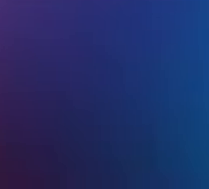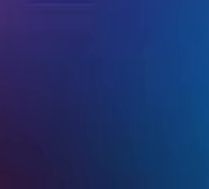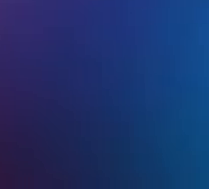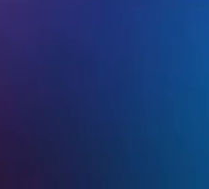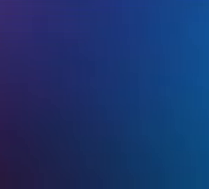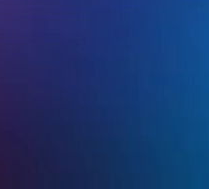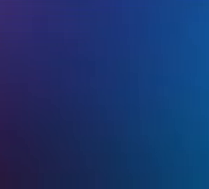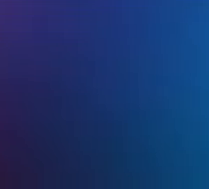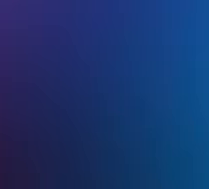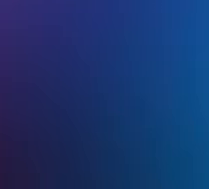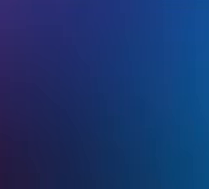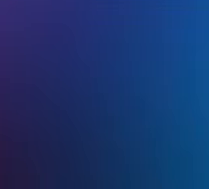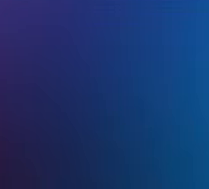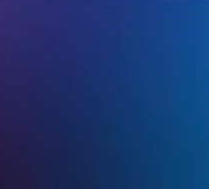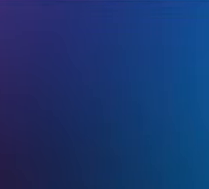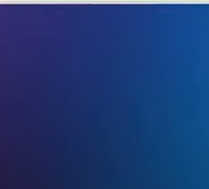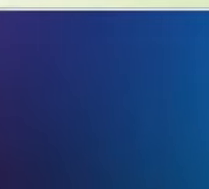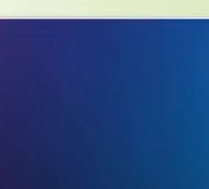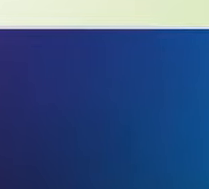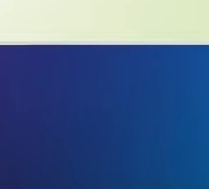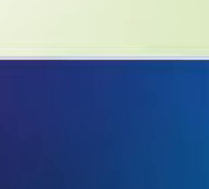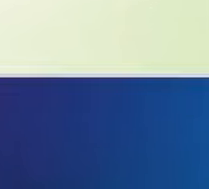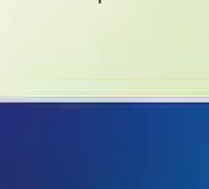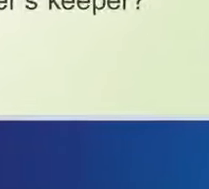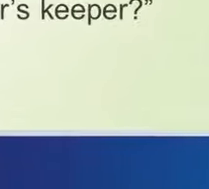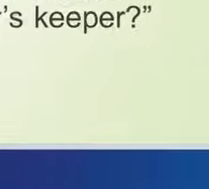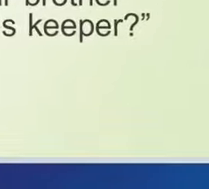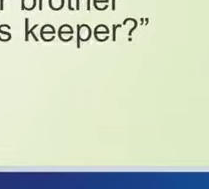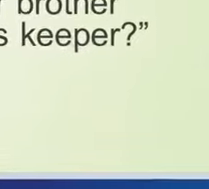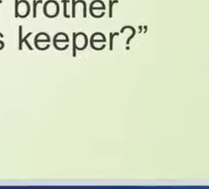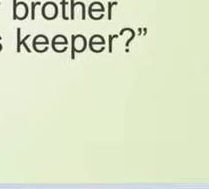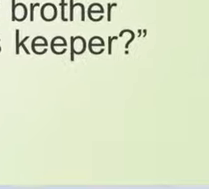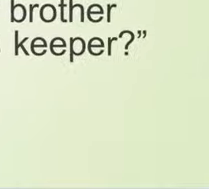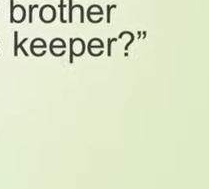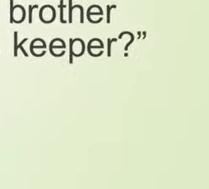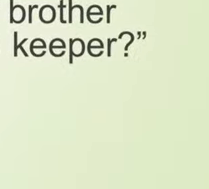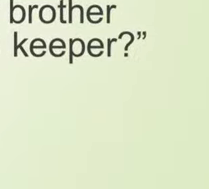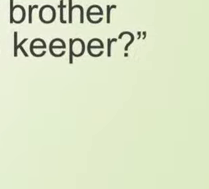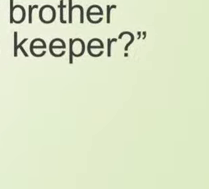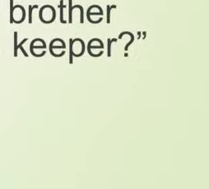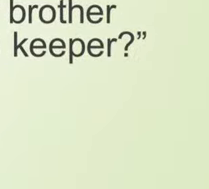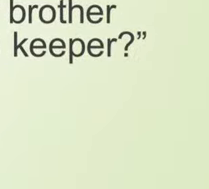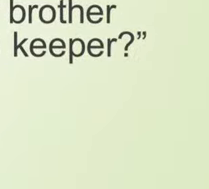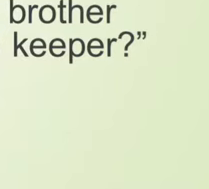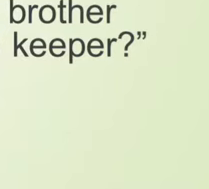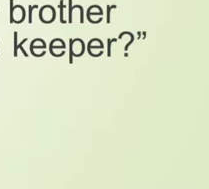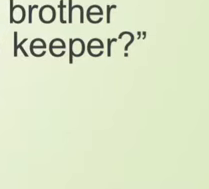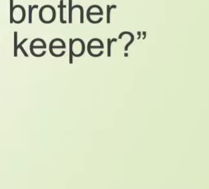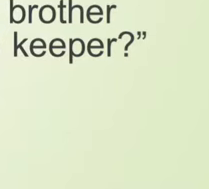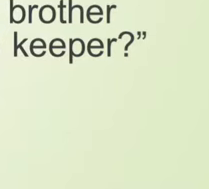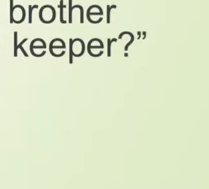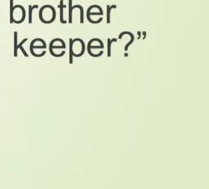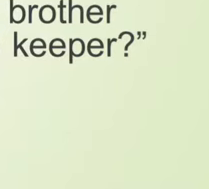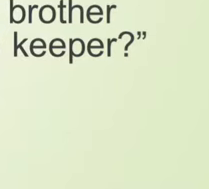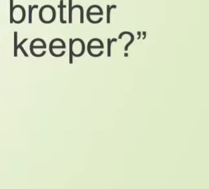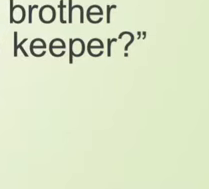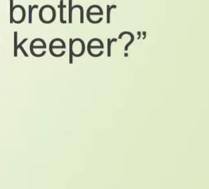day. And I was just trying to picture this, and